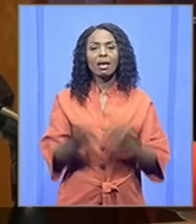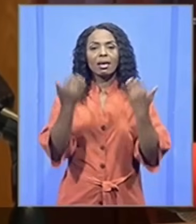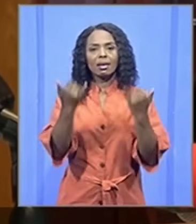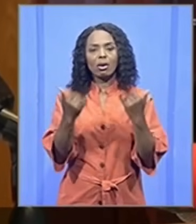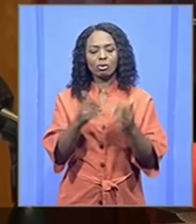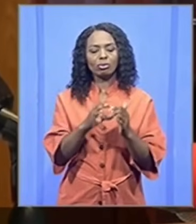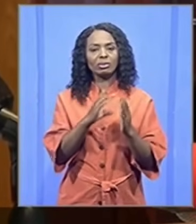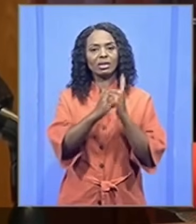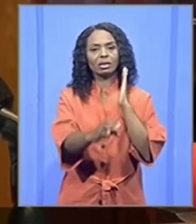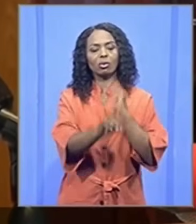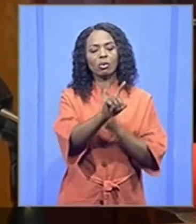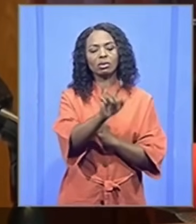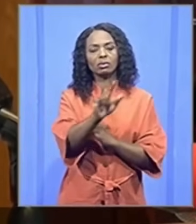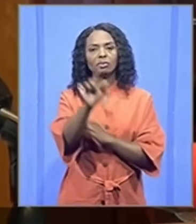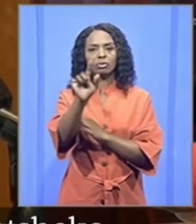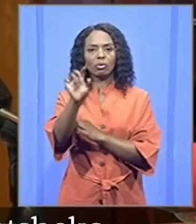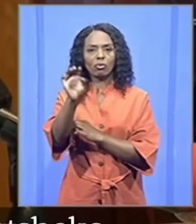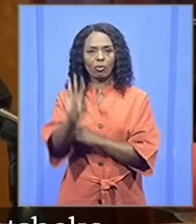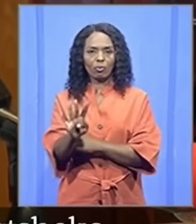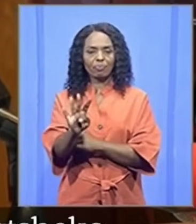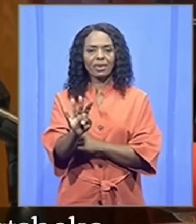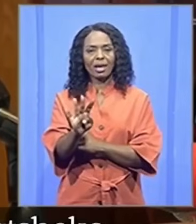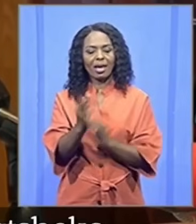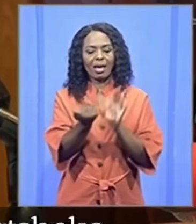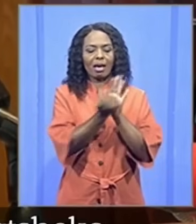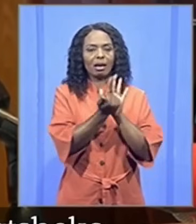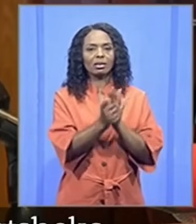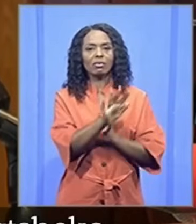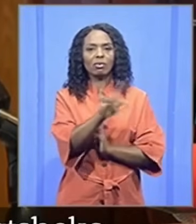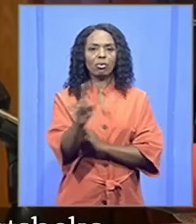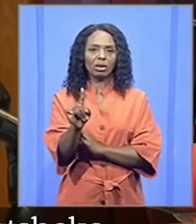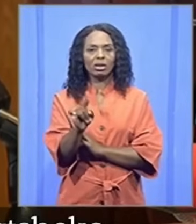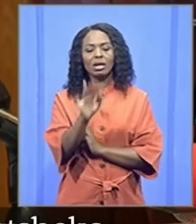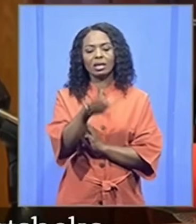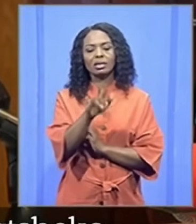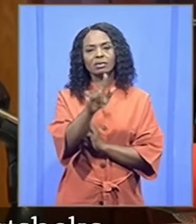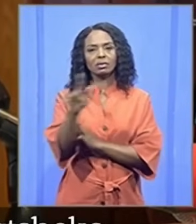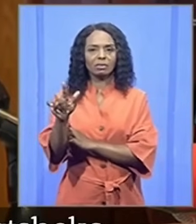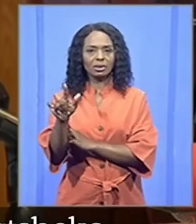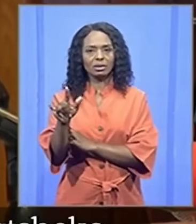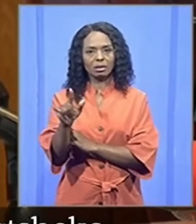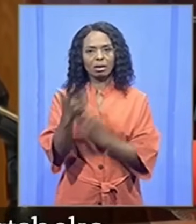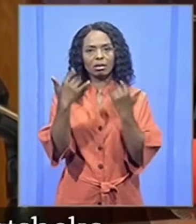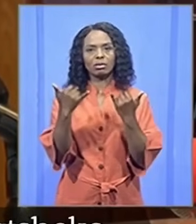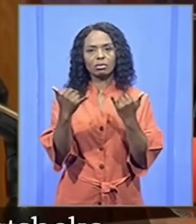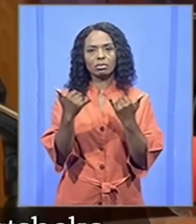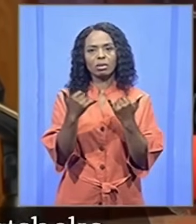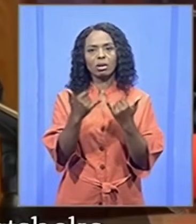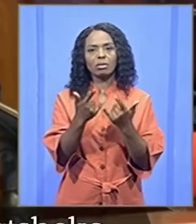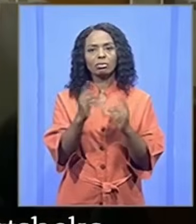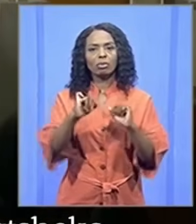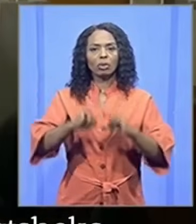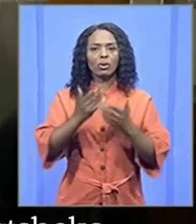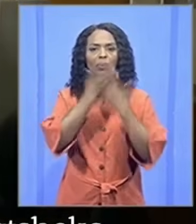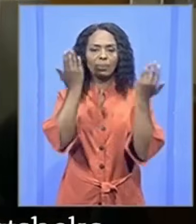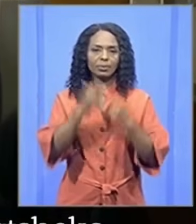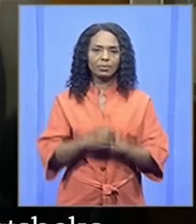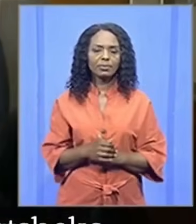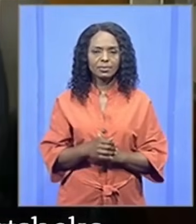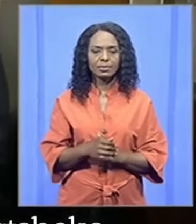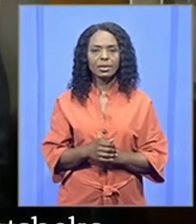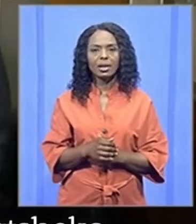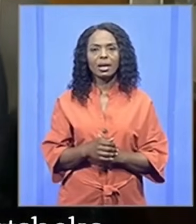Section 174 of Act 51 of 1977 is not granted. Puso e